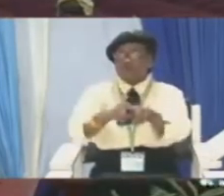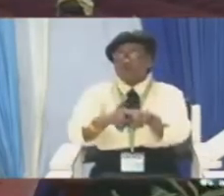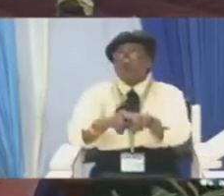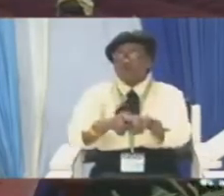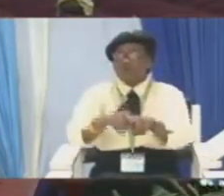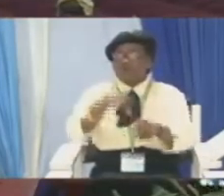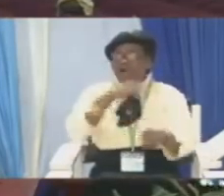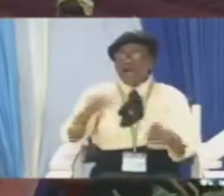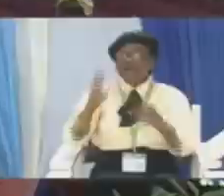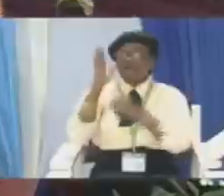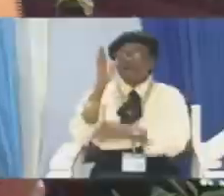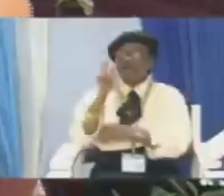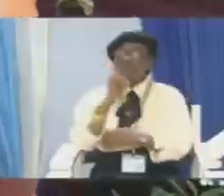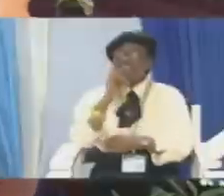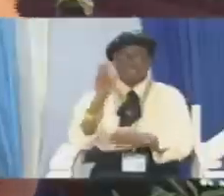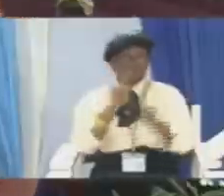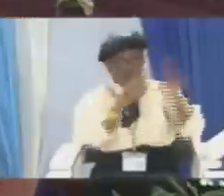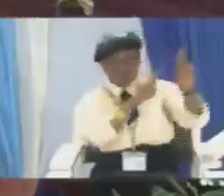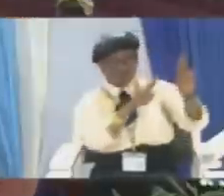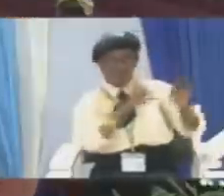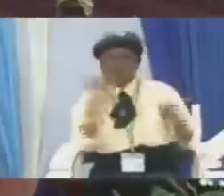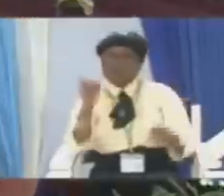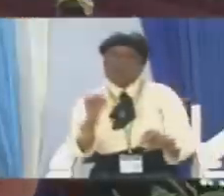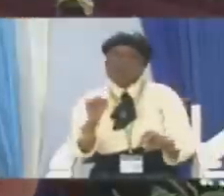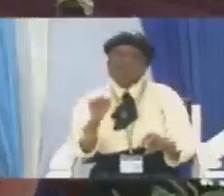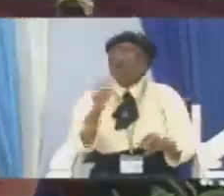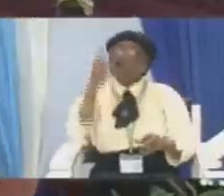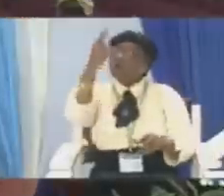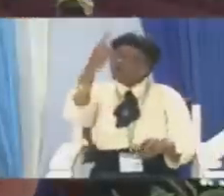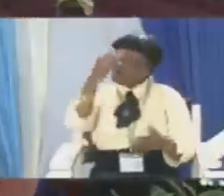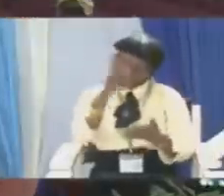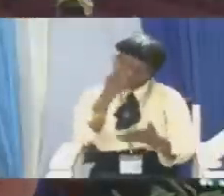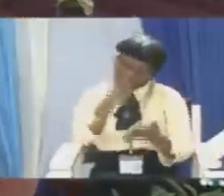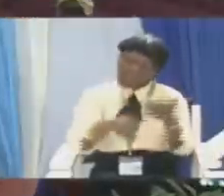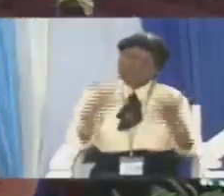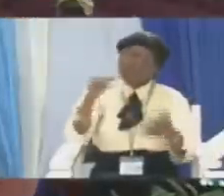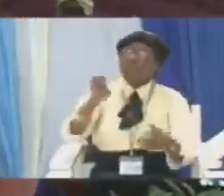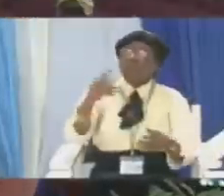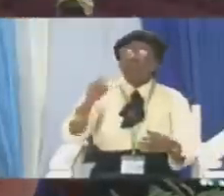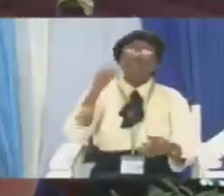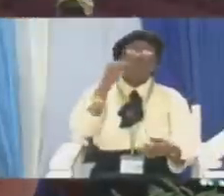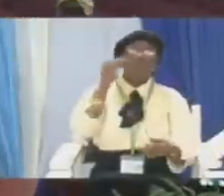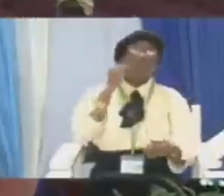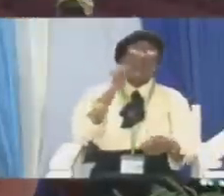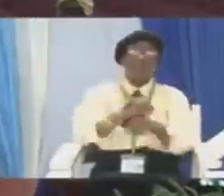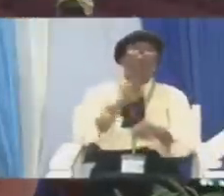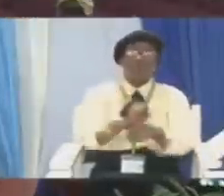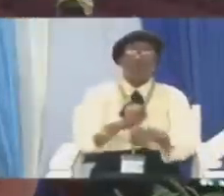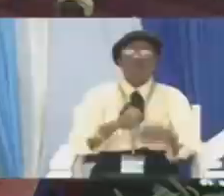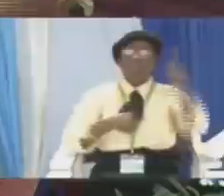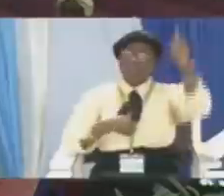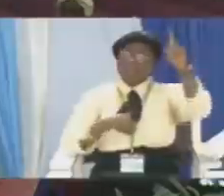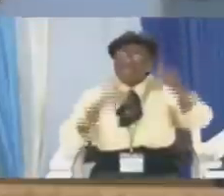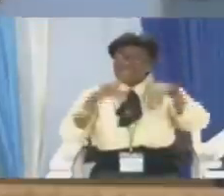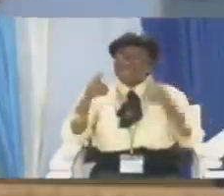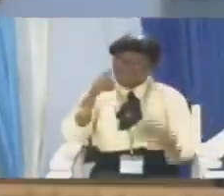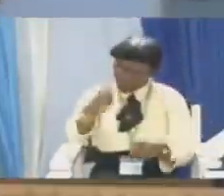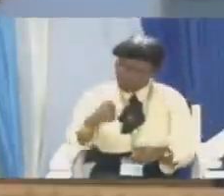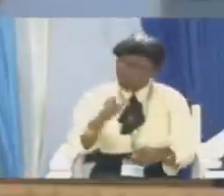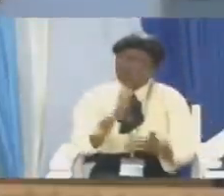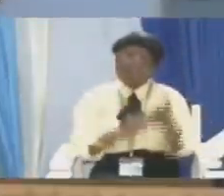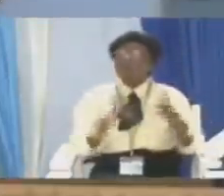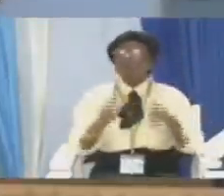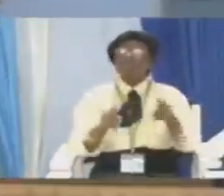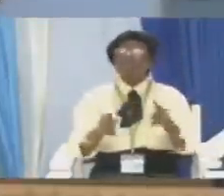And God is looking. What about the assignment I gave you? Some people that are supposed to be in the villages winning souls for the